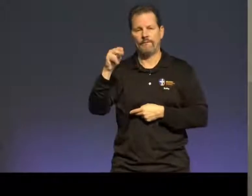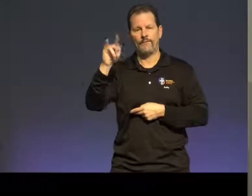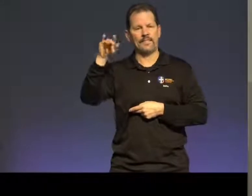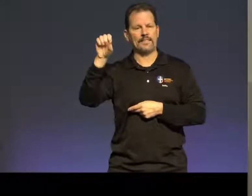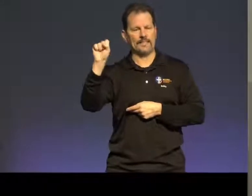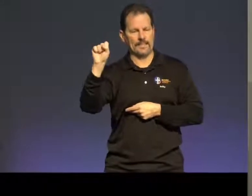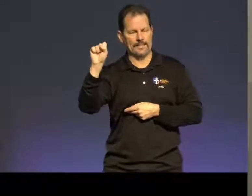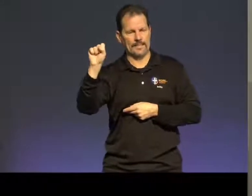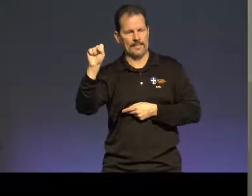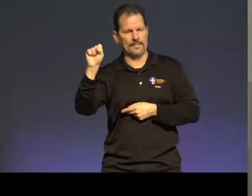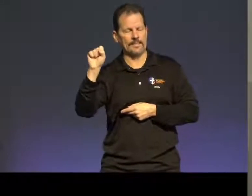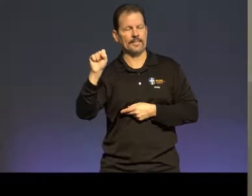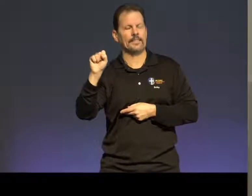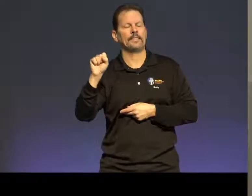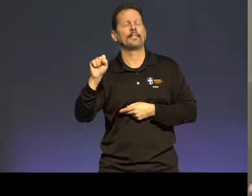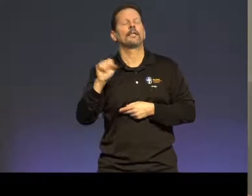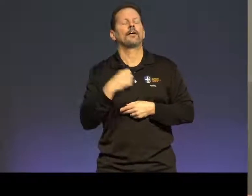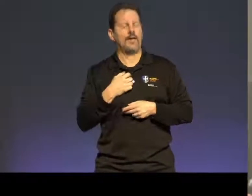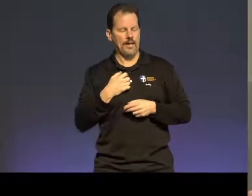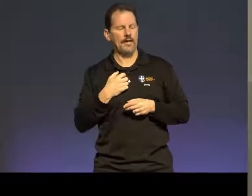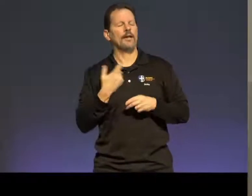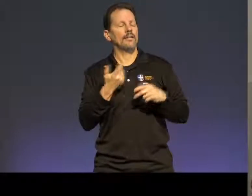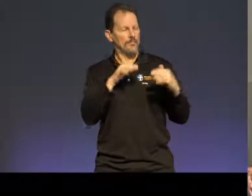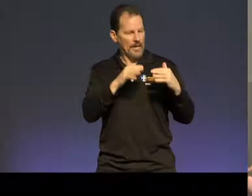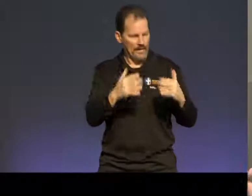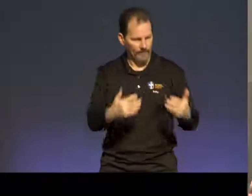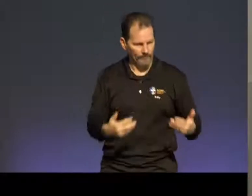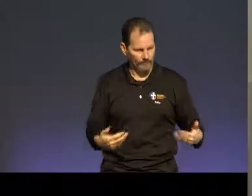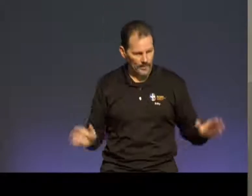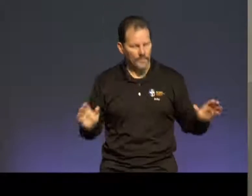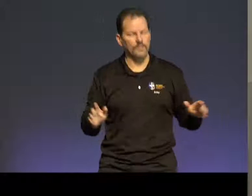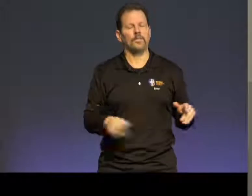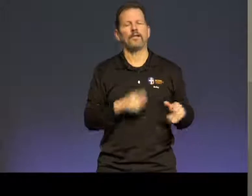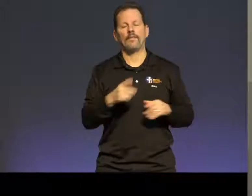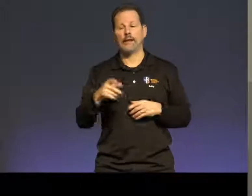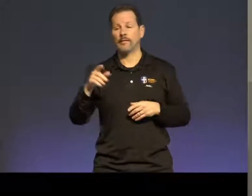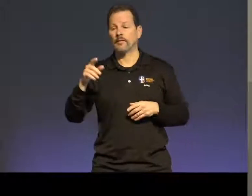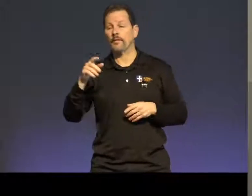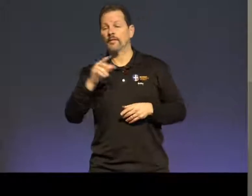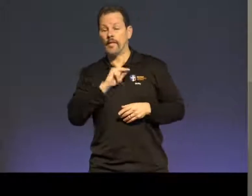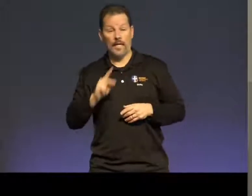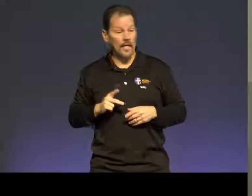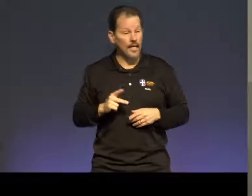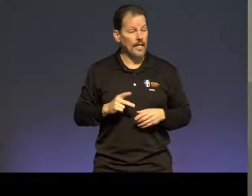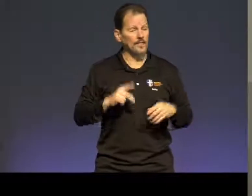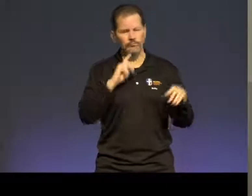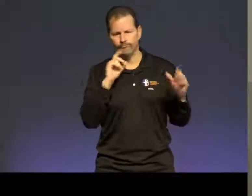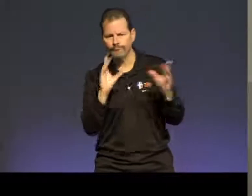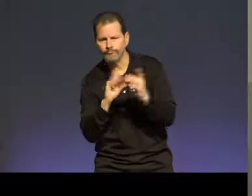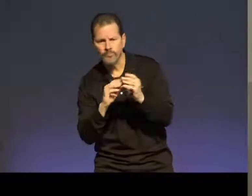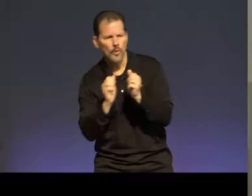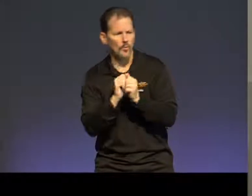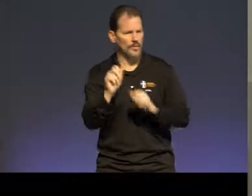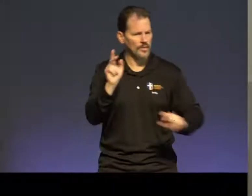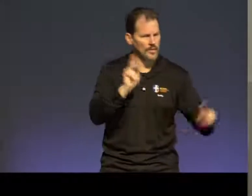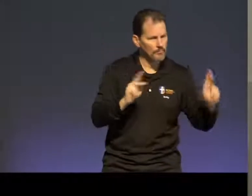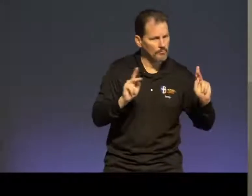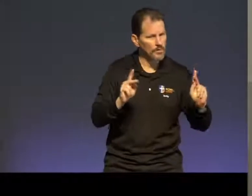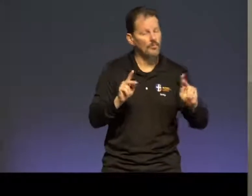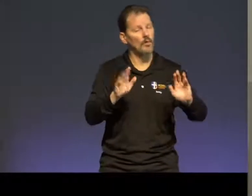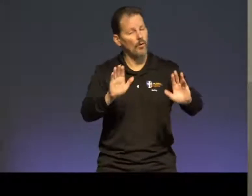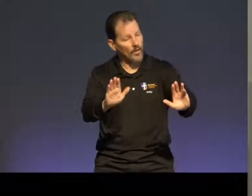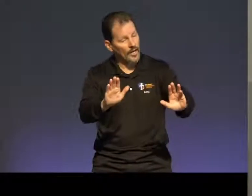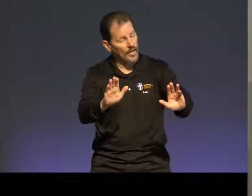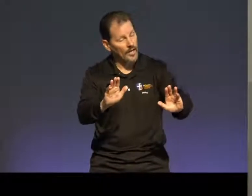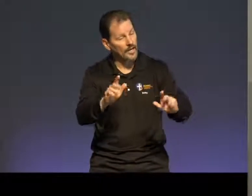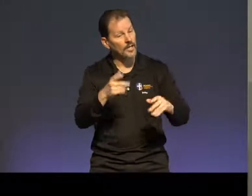after that. You have the first battle, and then Samuel gives a whole discourse to the people, telling them all about how their request for a king was a rejection